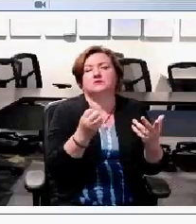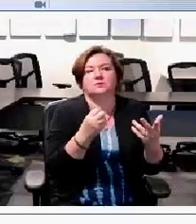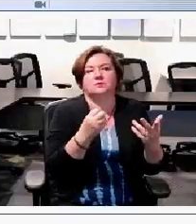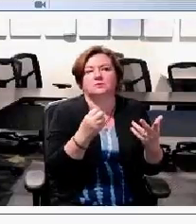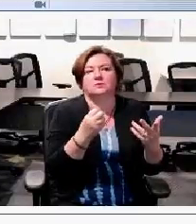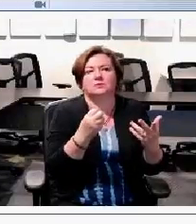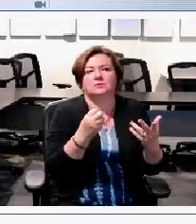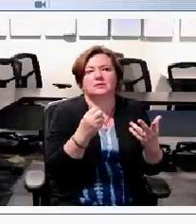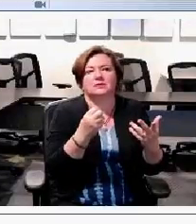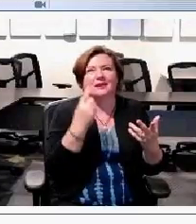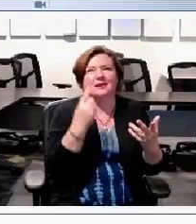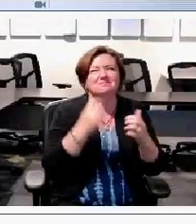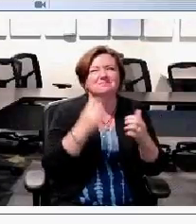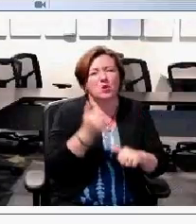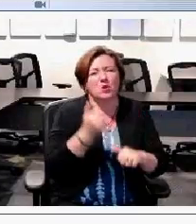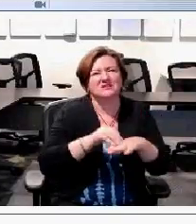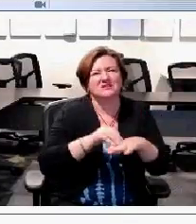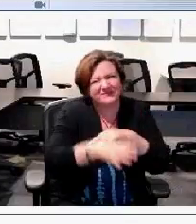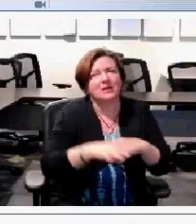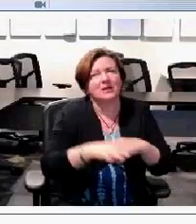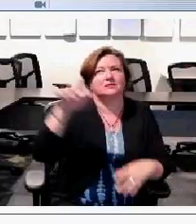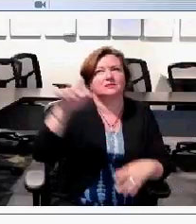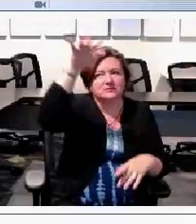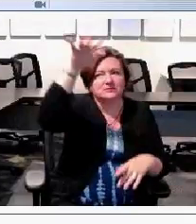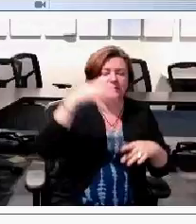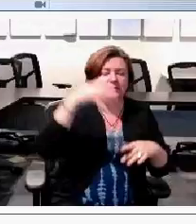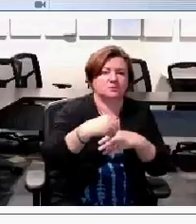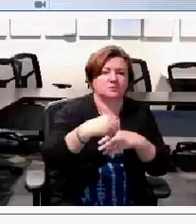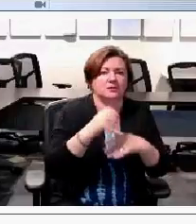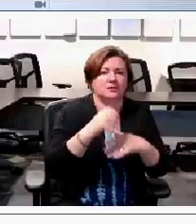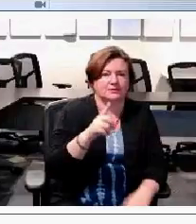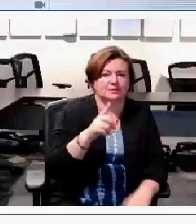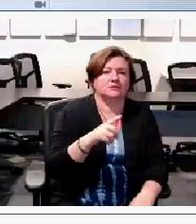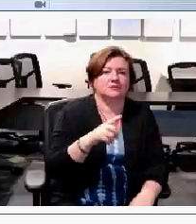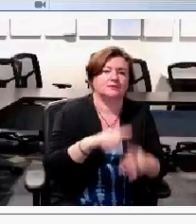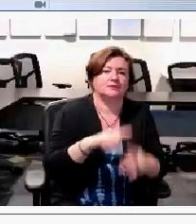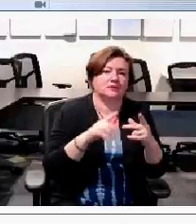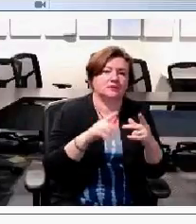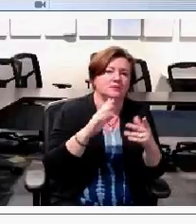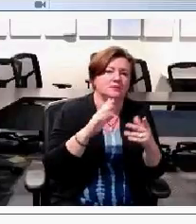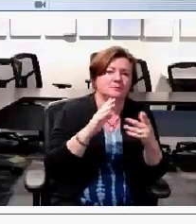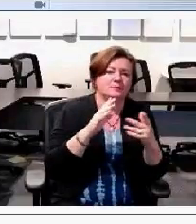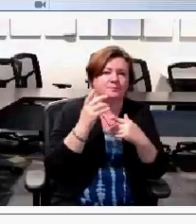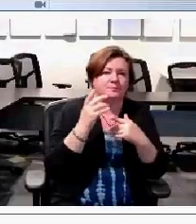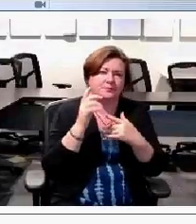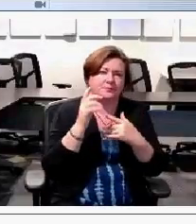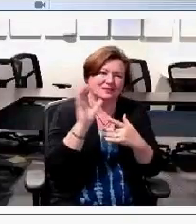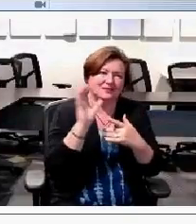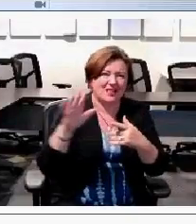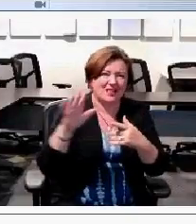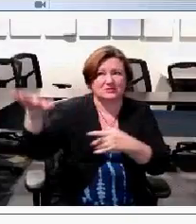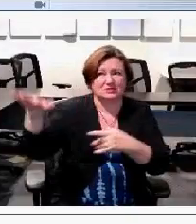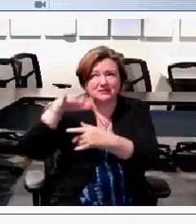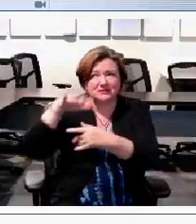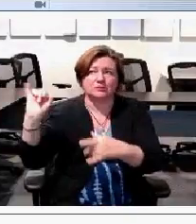rural Alberta, not in Edmonton and the Bedouin communities, and probably not around Calgary as well.